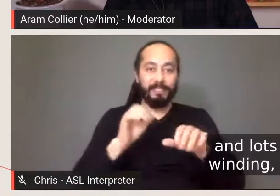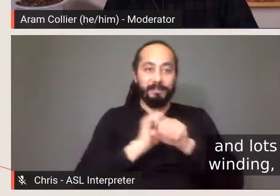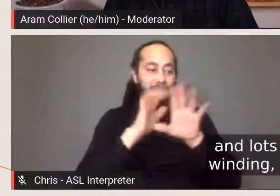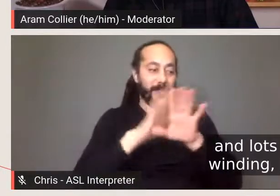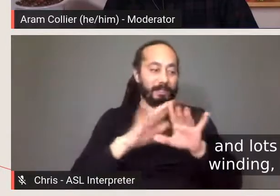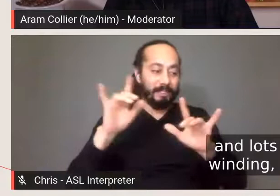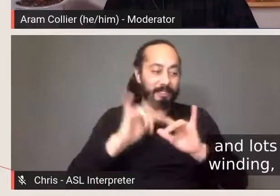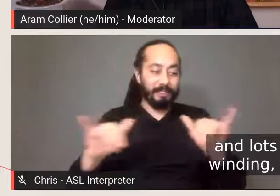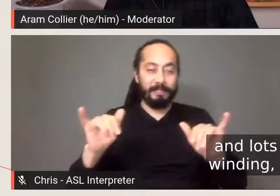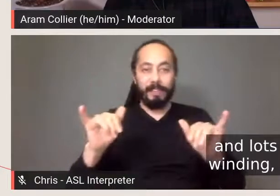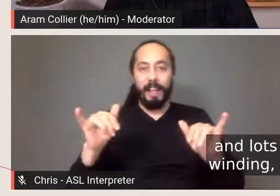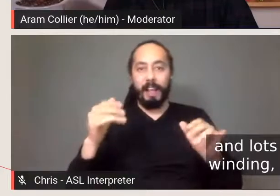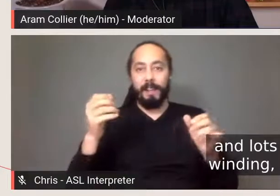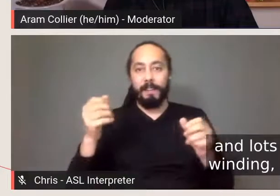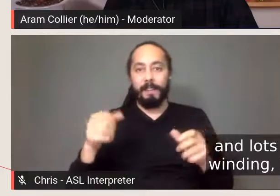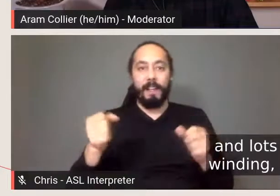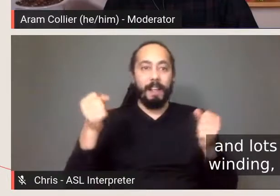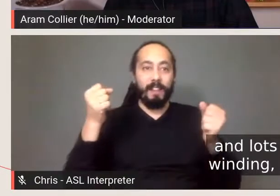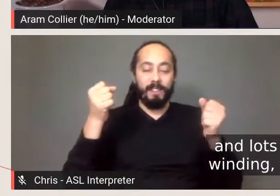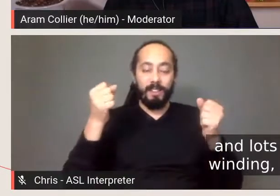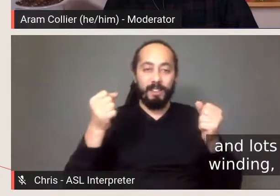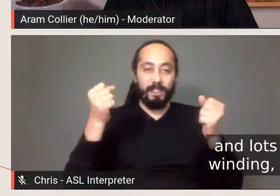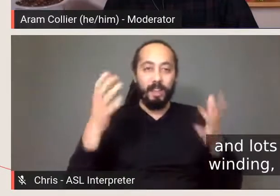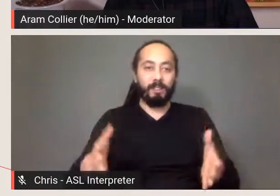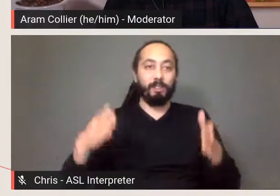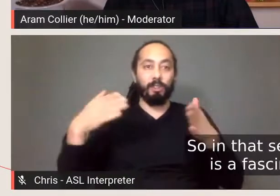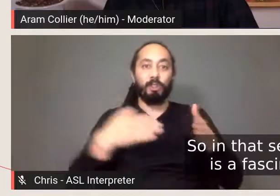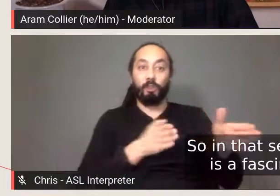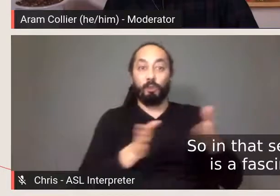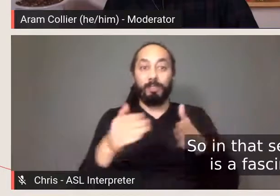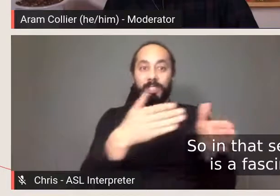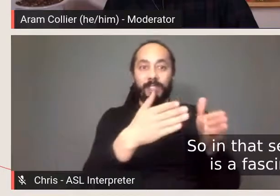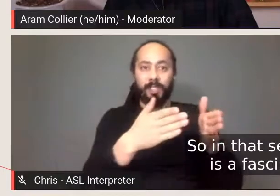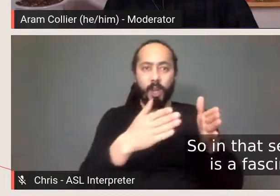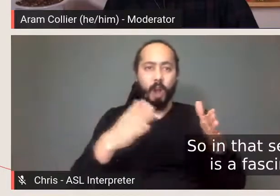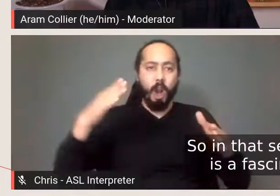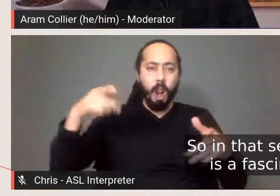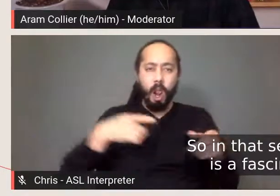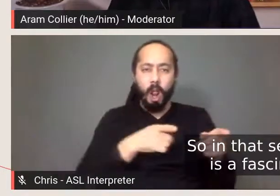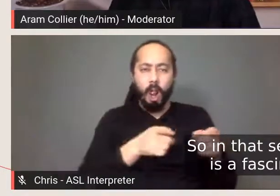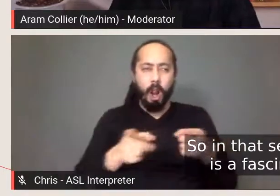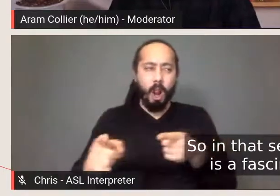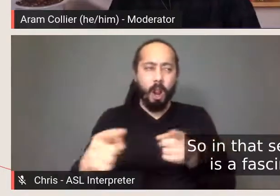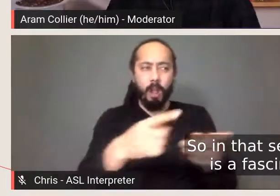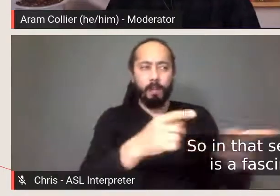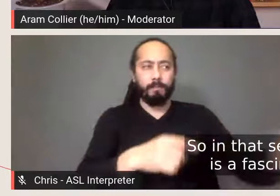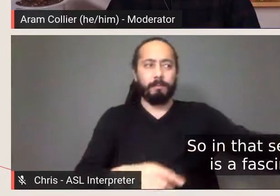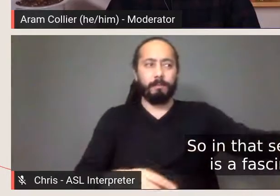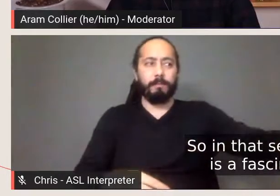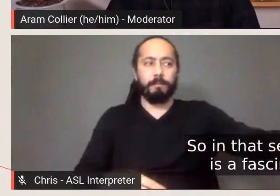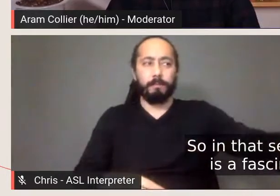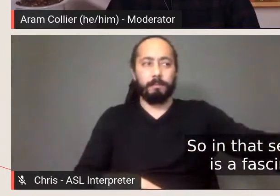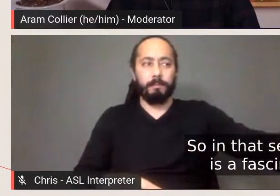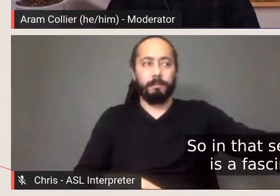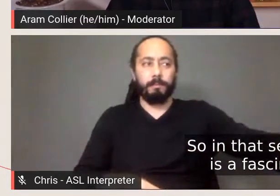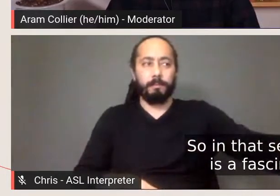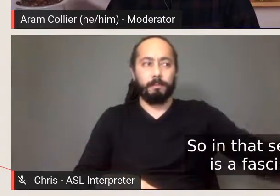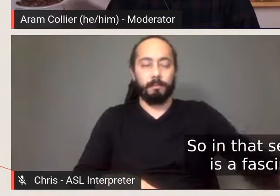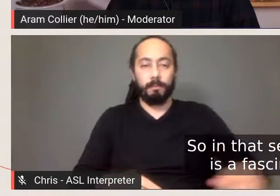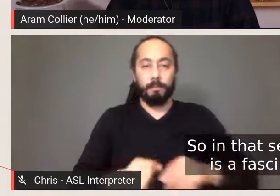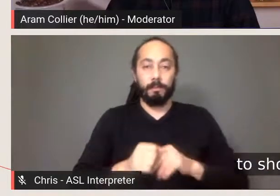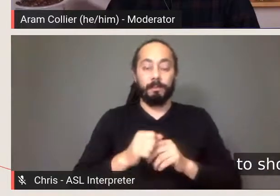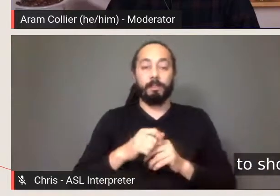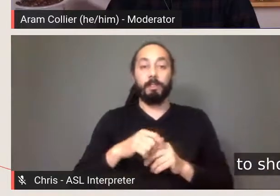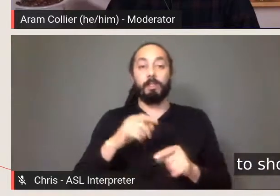and winding, hilly streets. So in that sense, Onomichi, is a